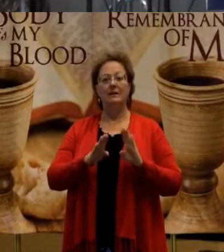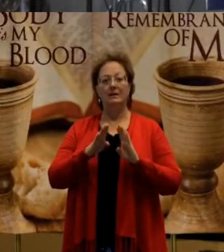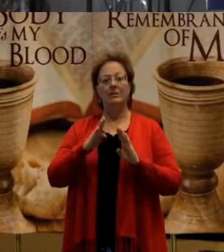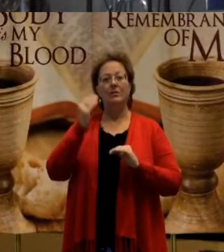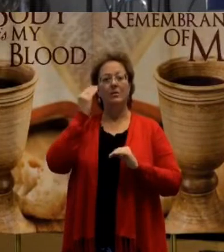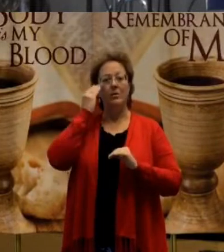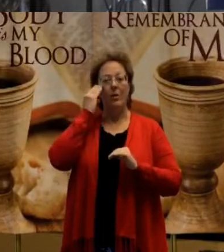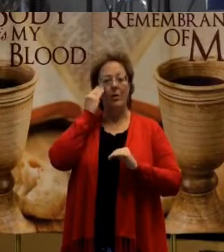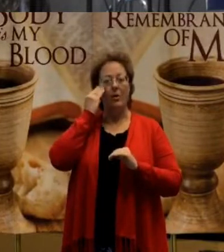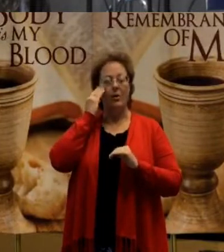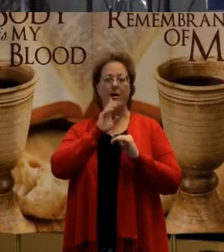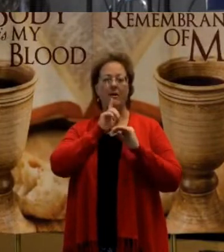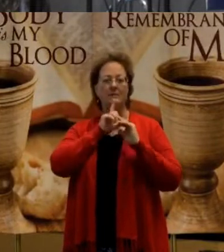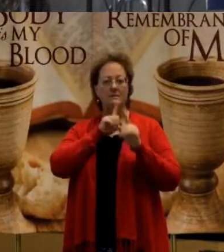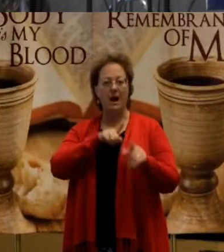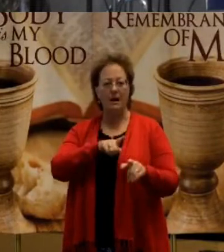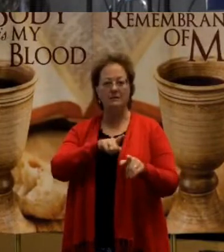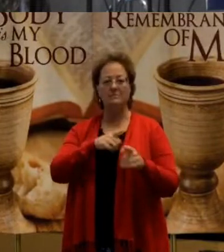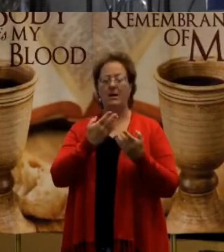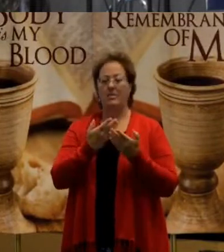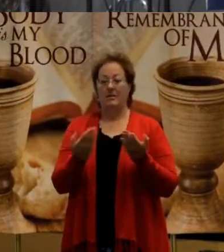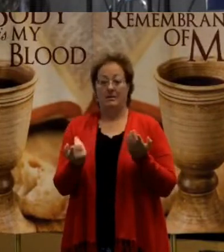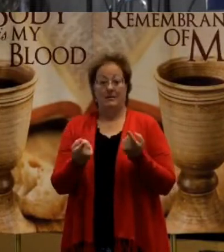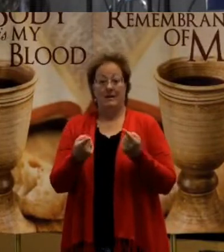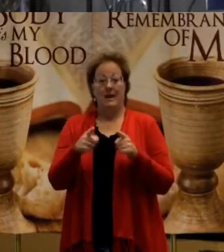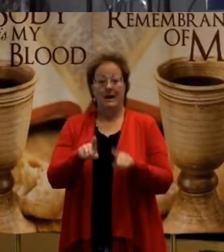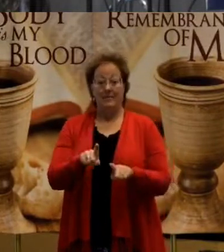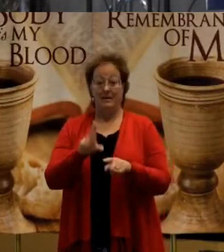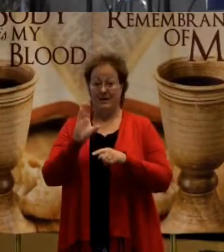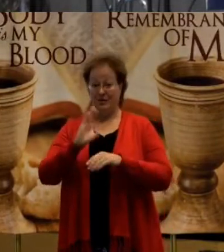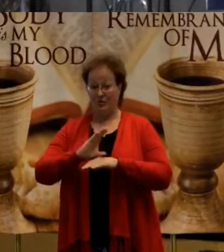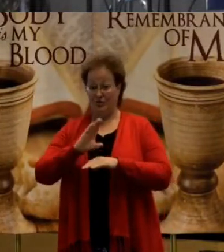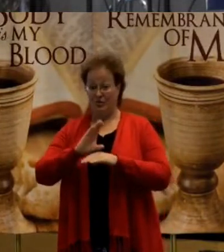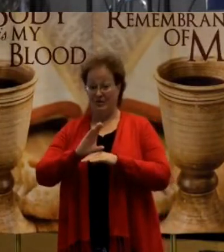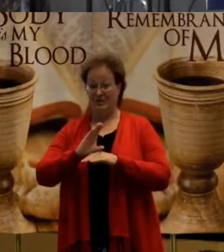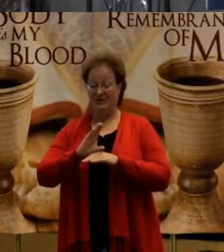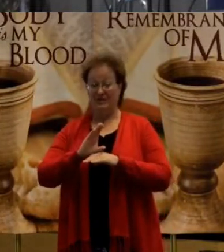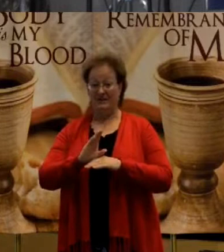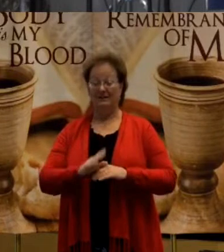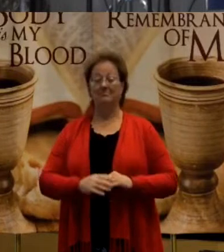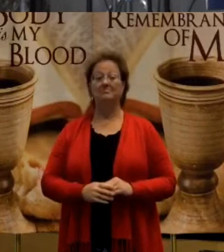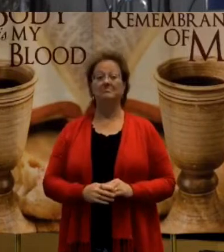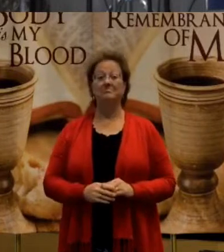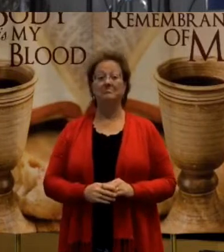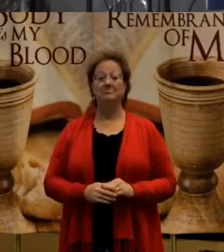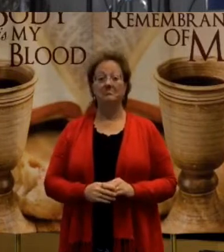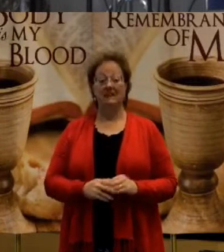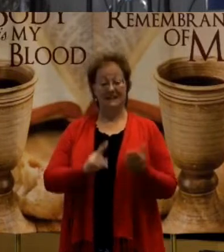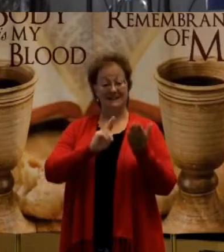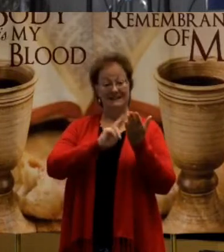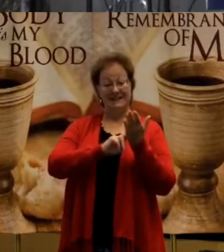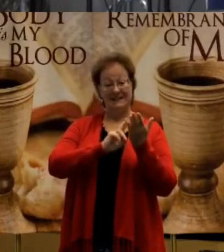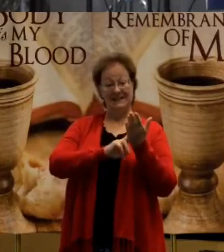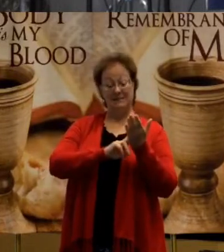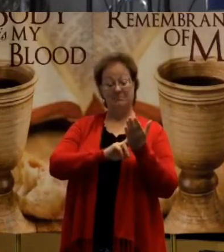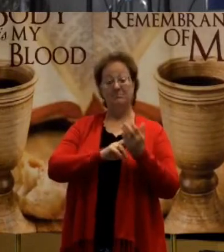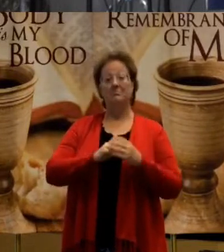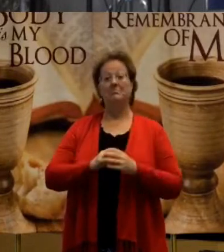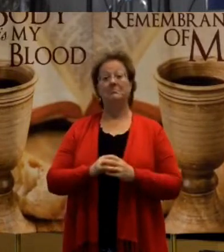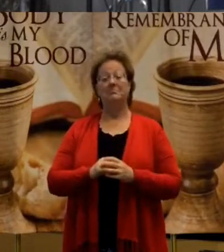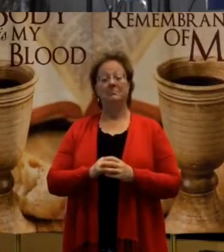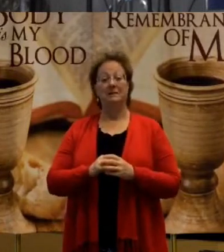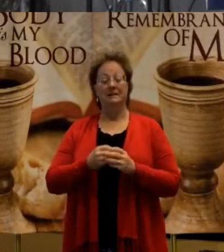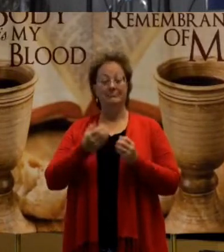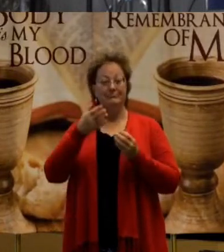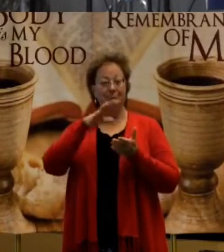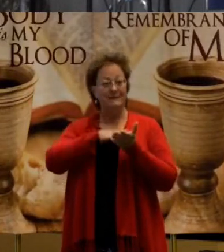daily announcements and things that are going on. If you put that app together and you register for that, you'll be caught up on everything